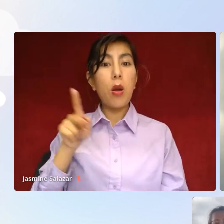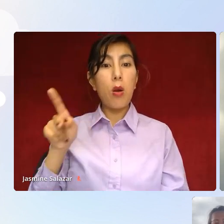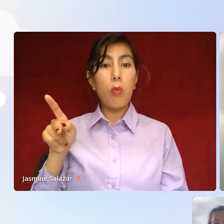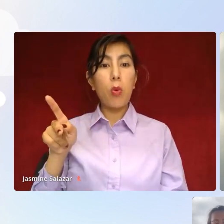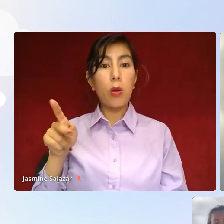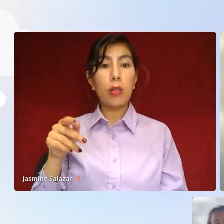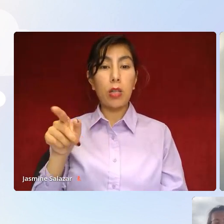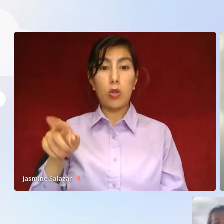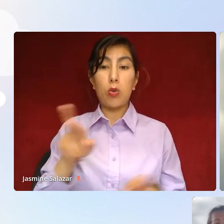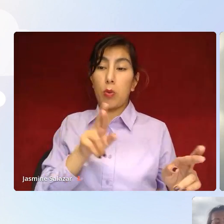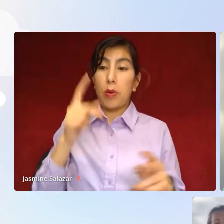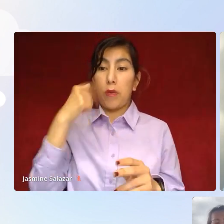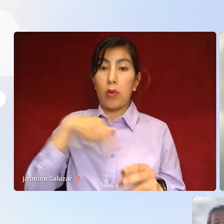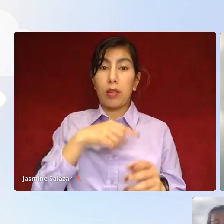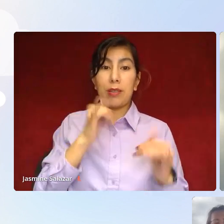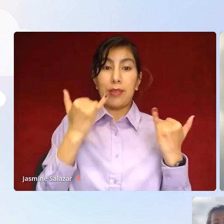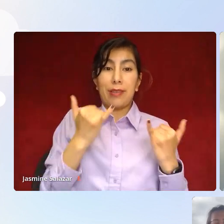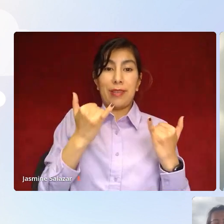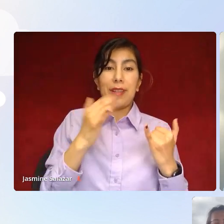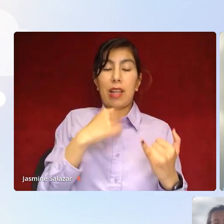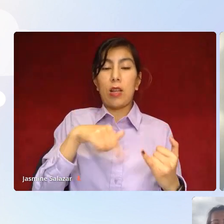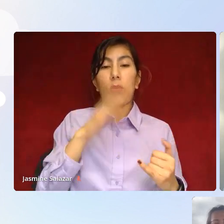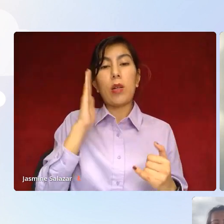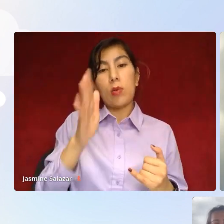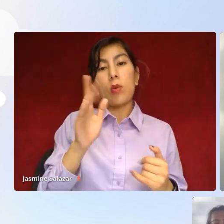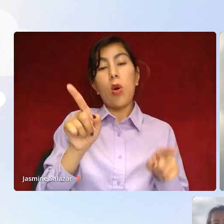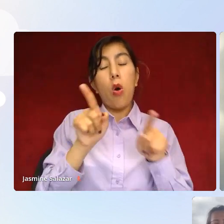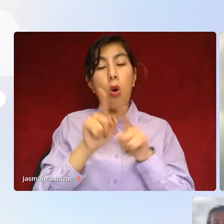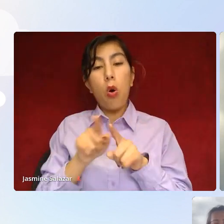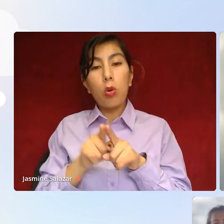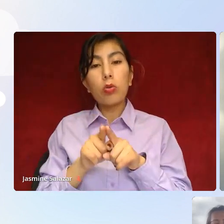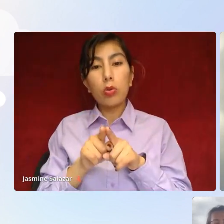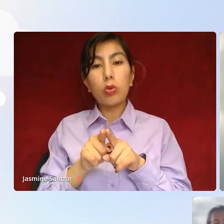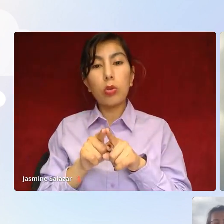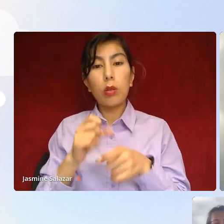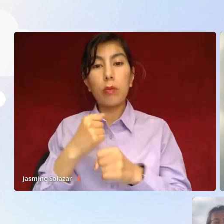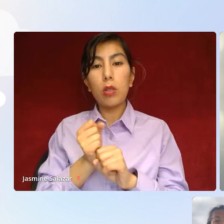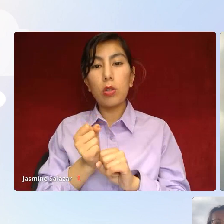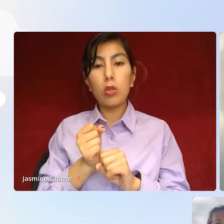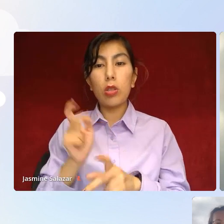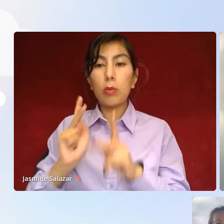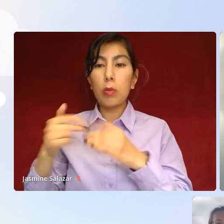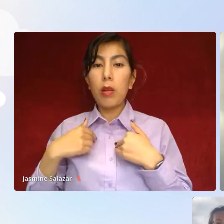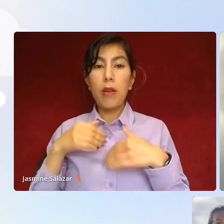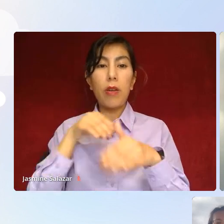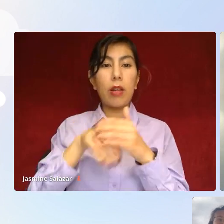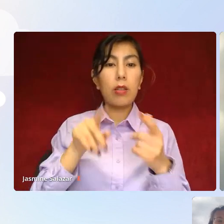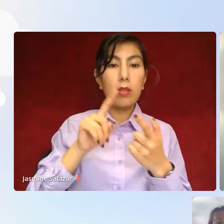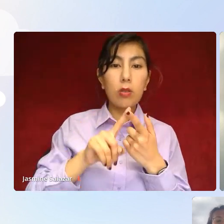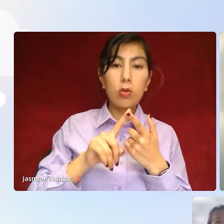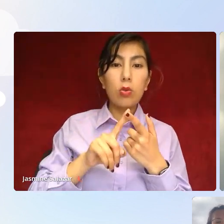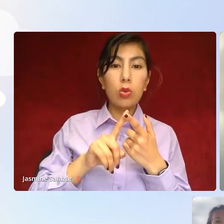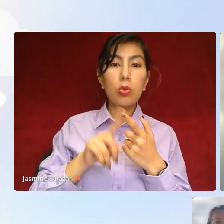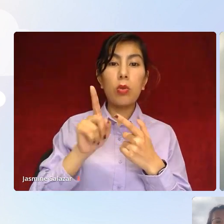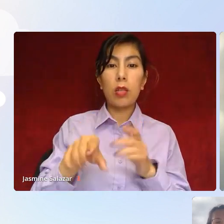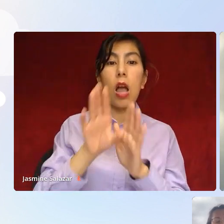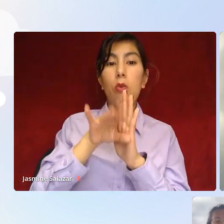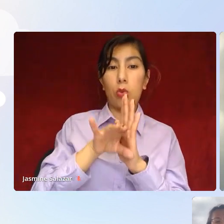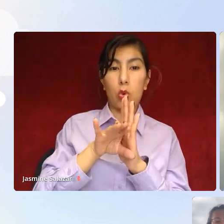for us today, and we will also make sure that people have access to that